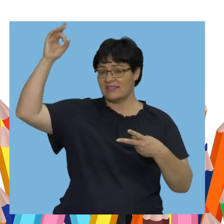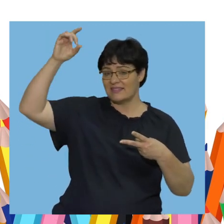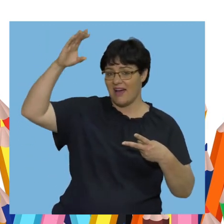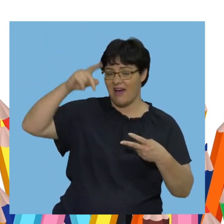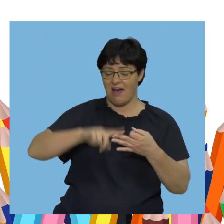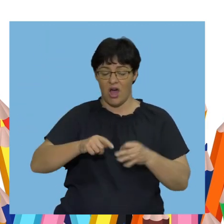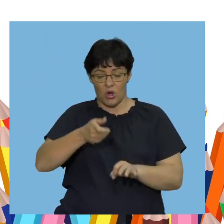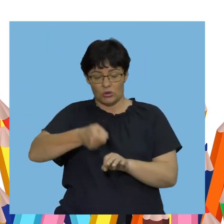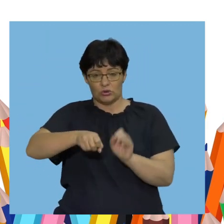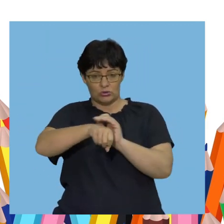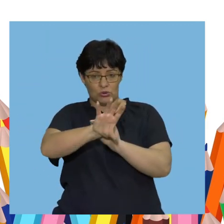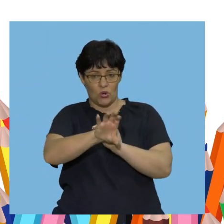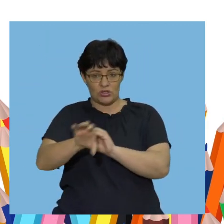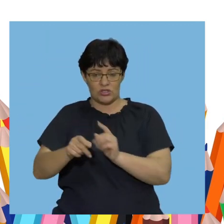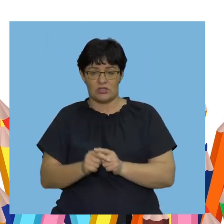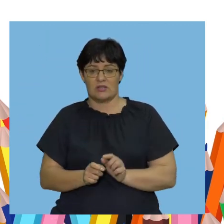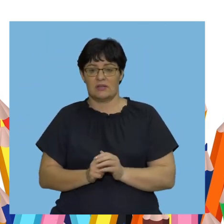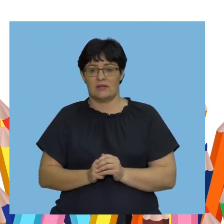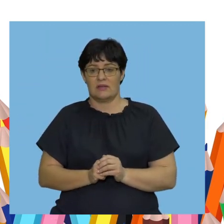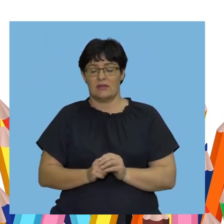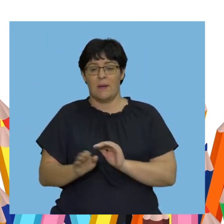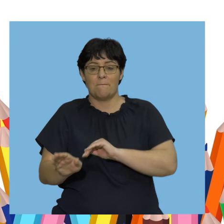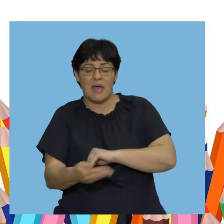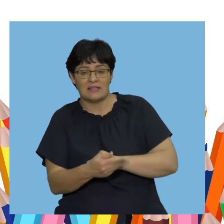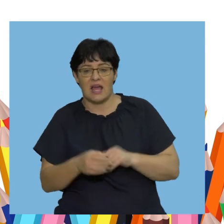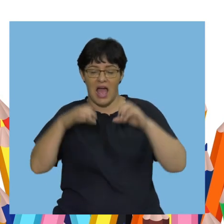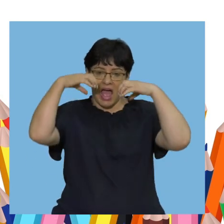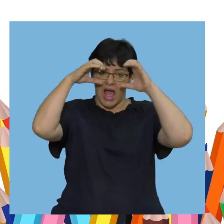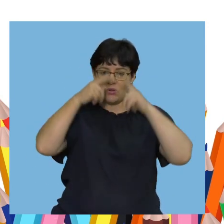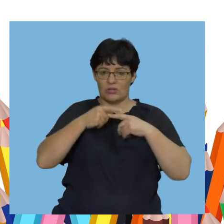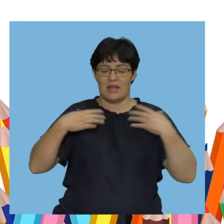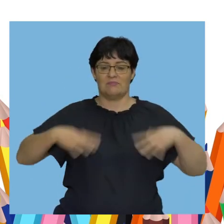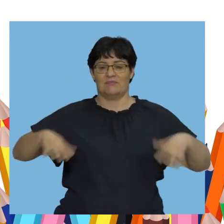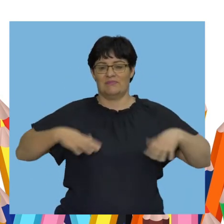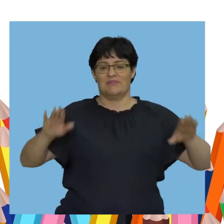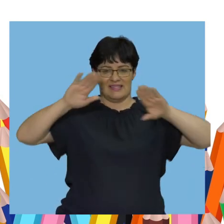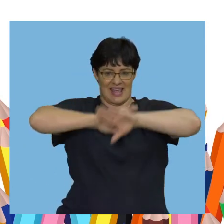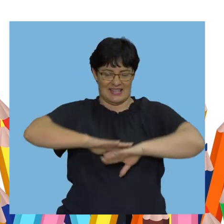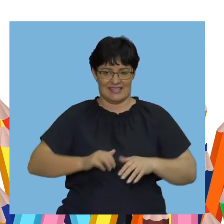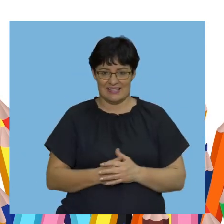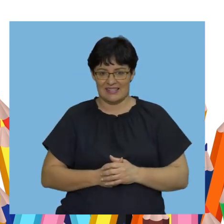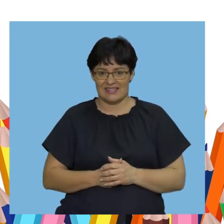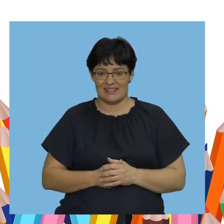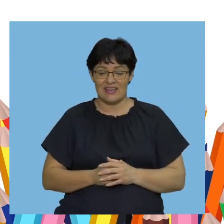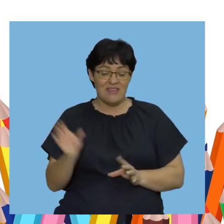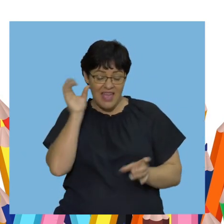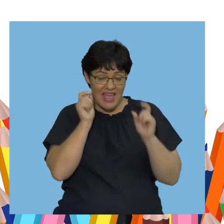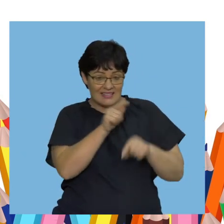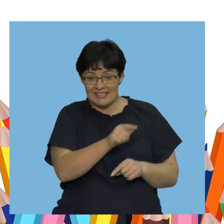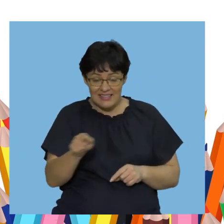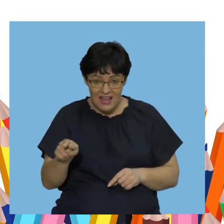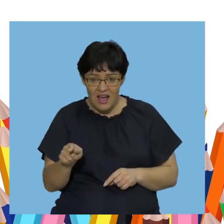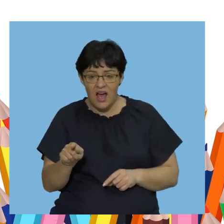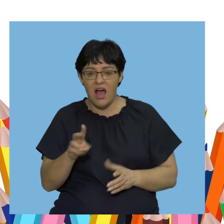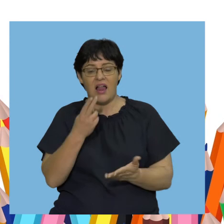torch, bat, owl, and pajamas. When you hear one of them, lie